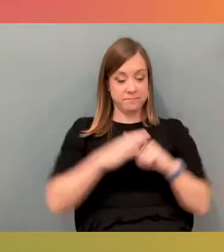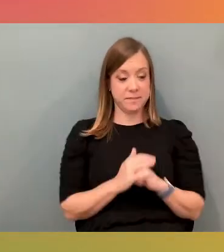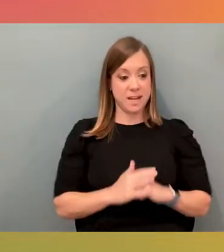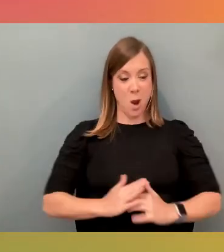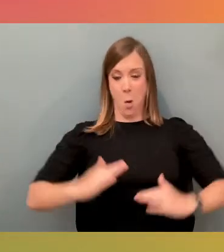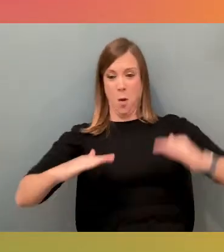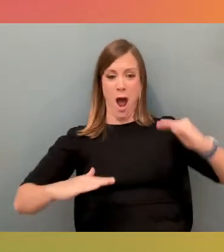it's all good.